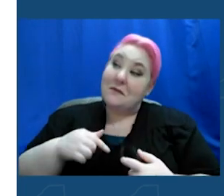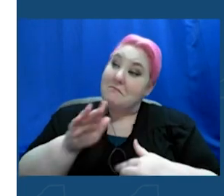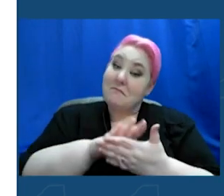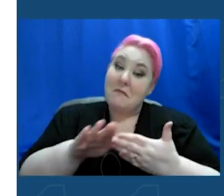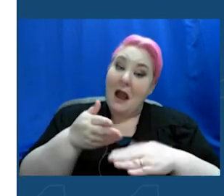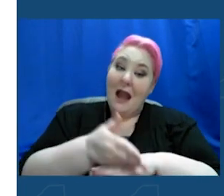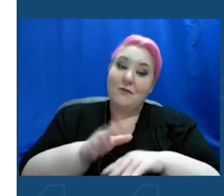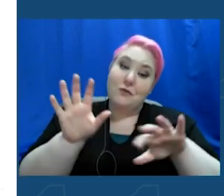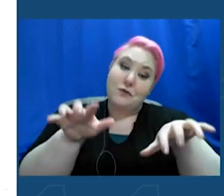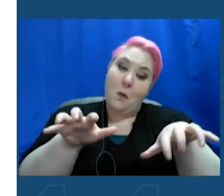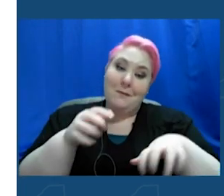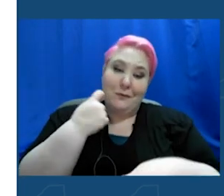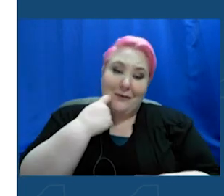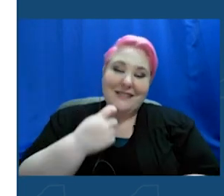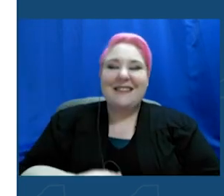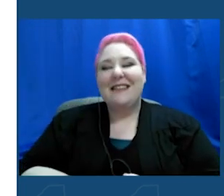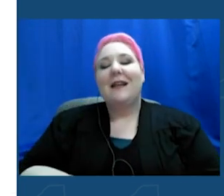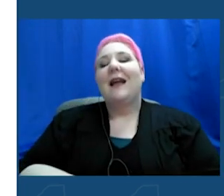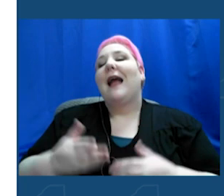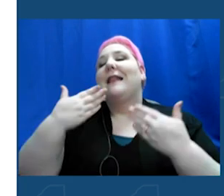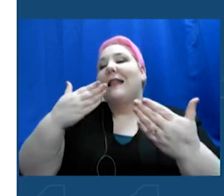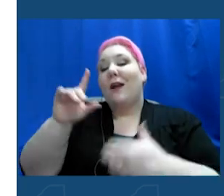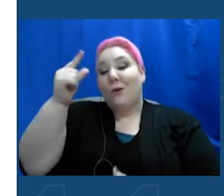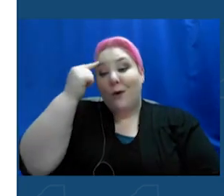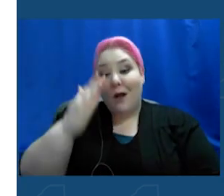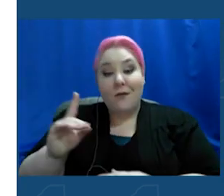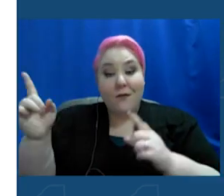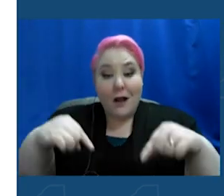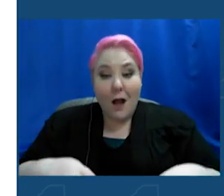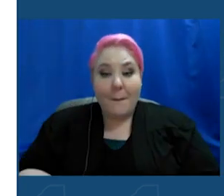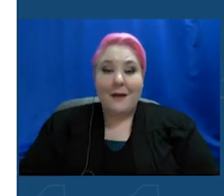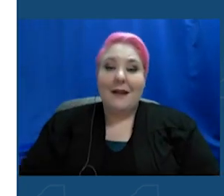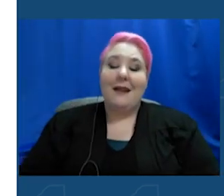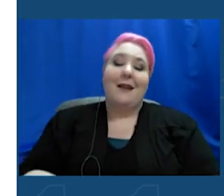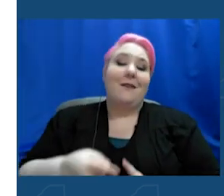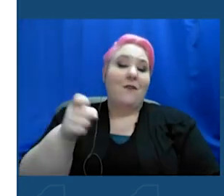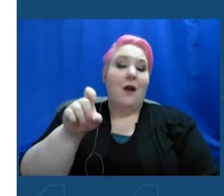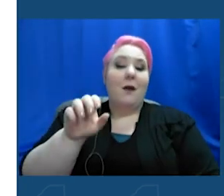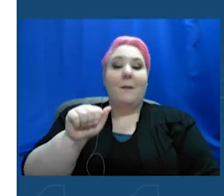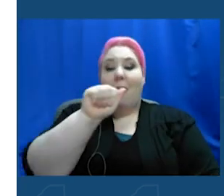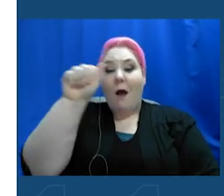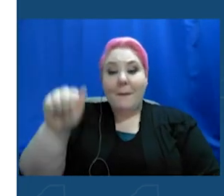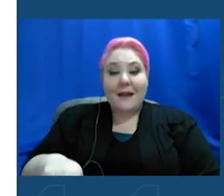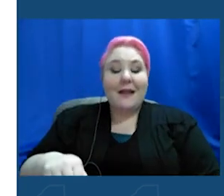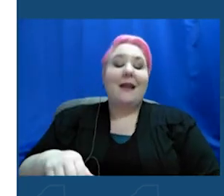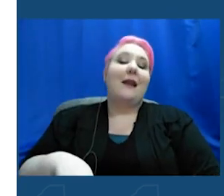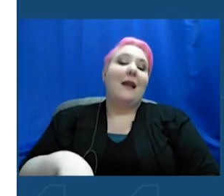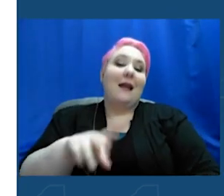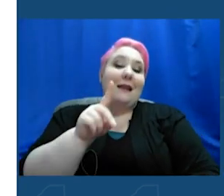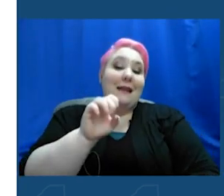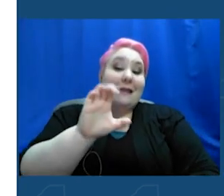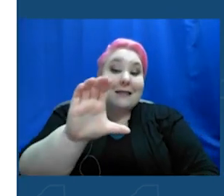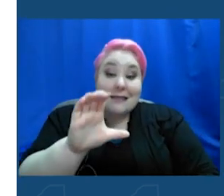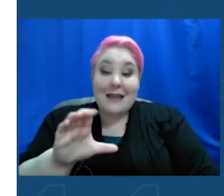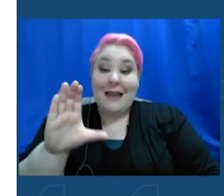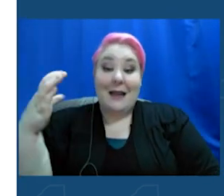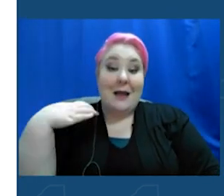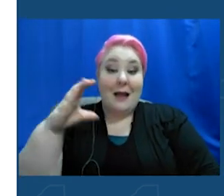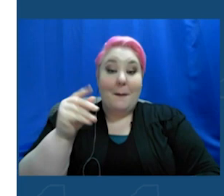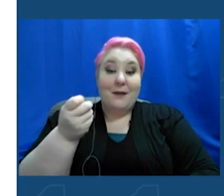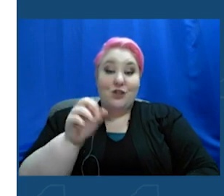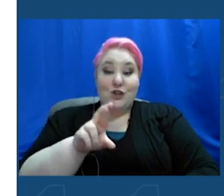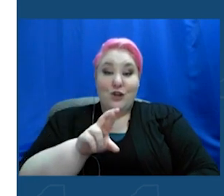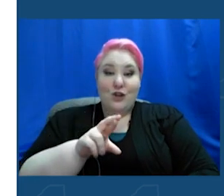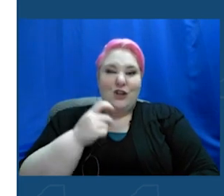and thank you, Governor, for attending today, coming from Albany, and the DEC Commissioner. He just skated across the